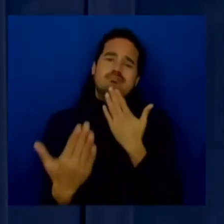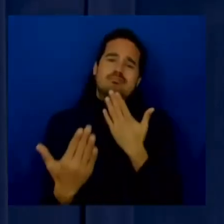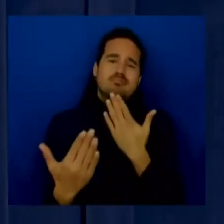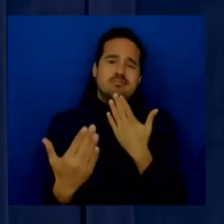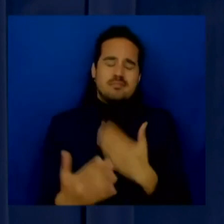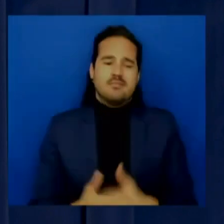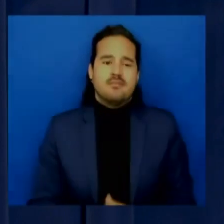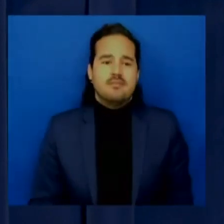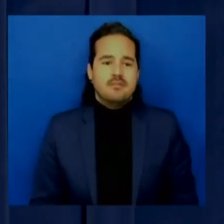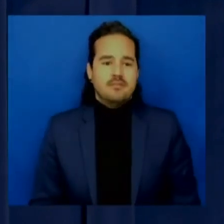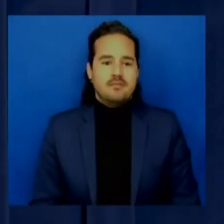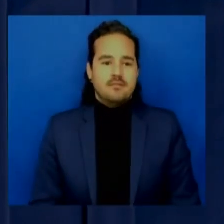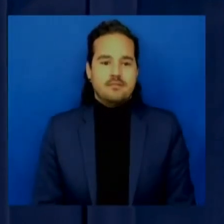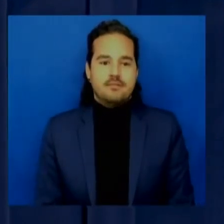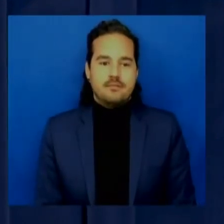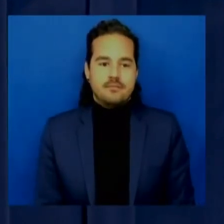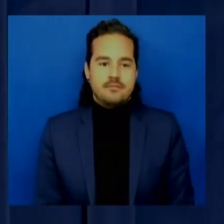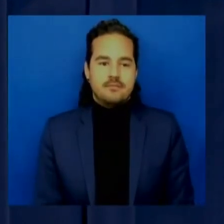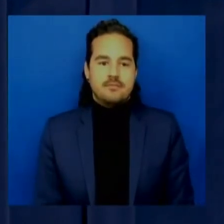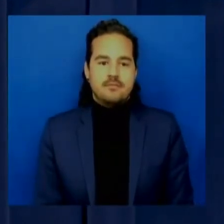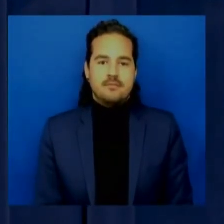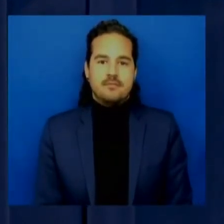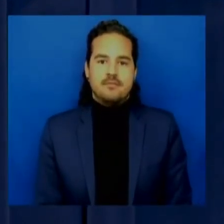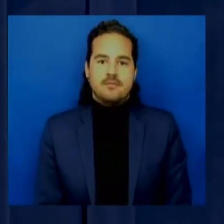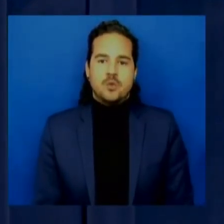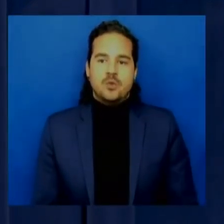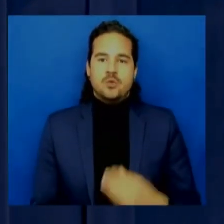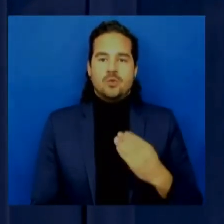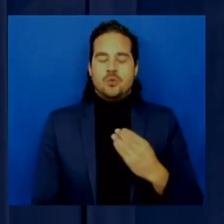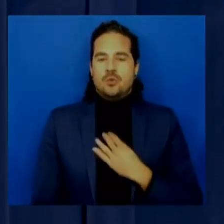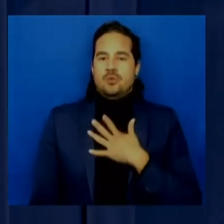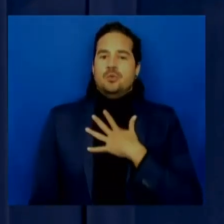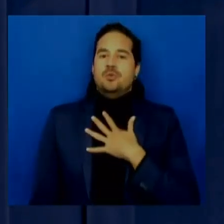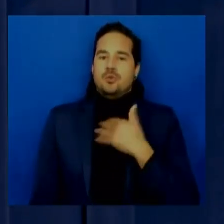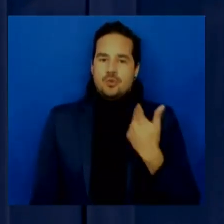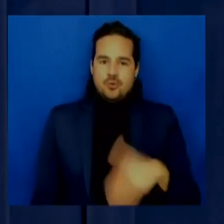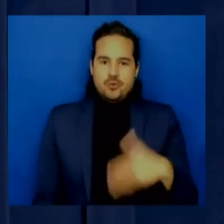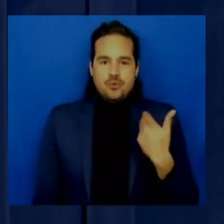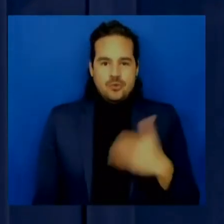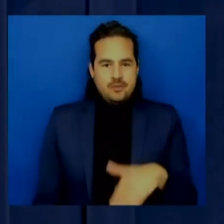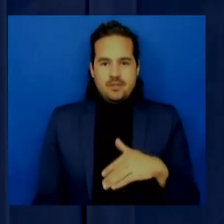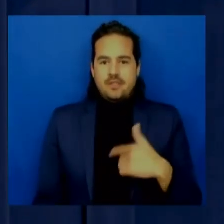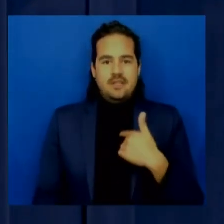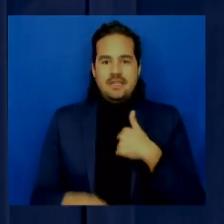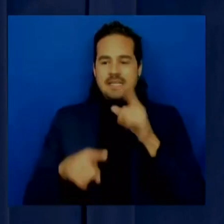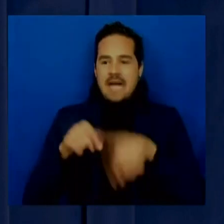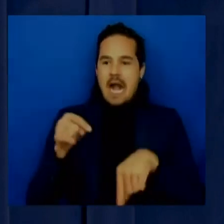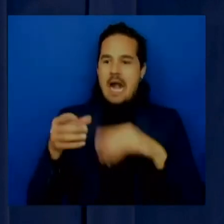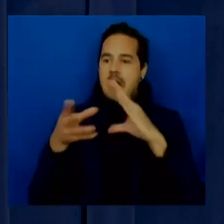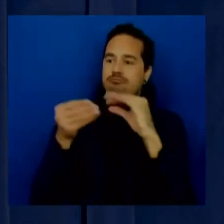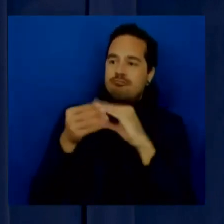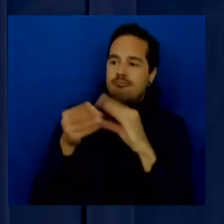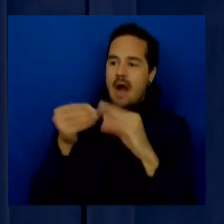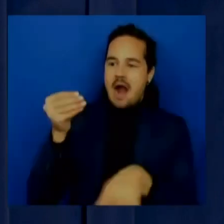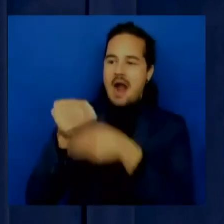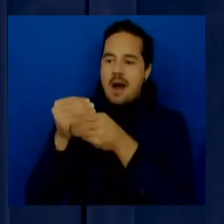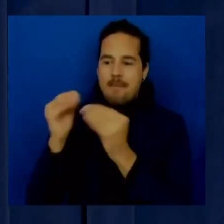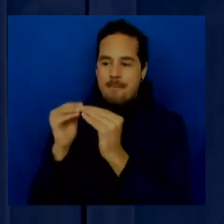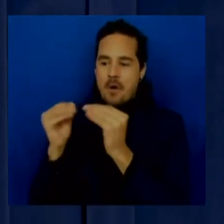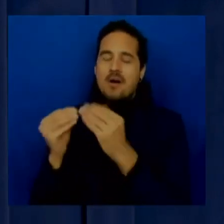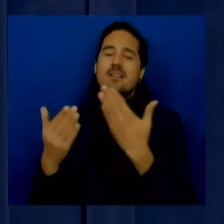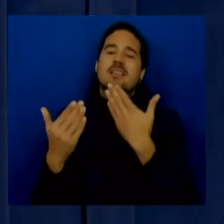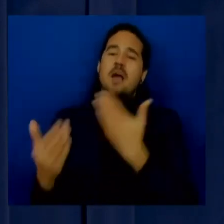What more can you say? Thank you, and thank you for being with us. Thank you for sharing your story. Thank you for being such a wonderful